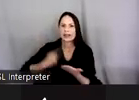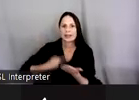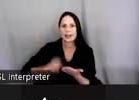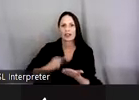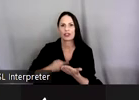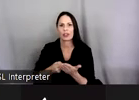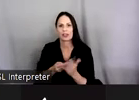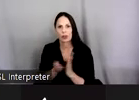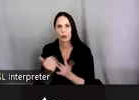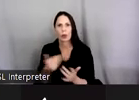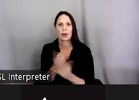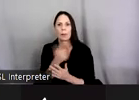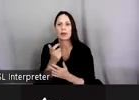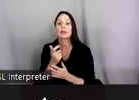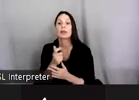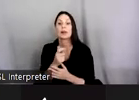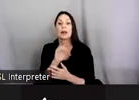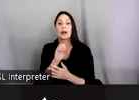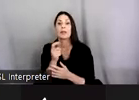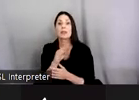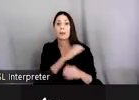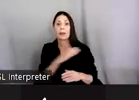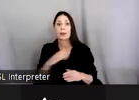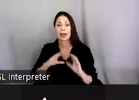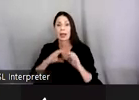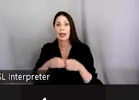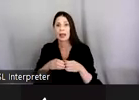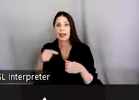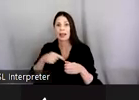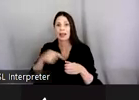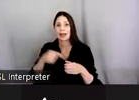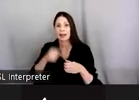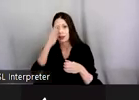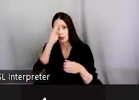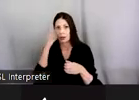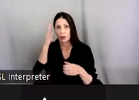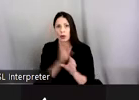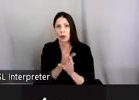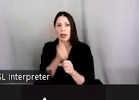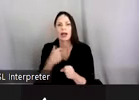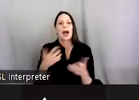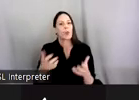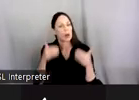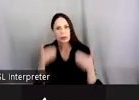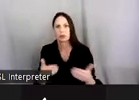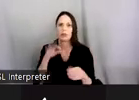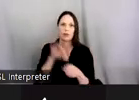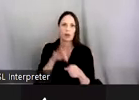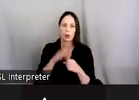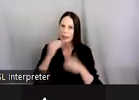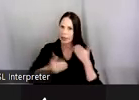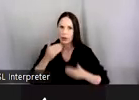the subcommittee creating this. So I want to get it for vote and get it going. So it shows that